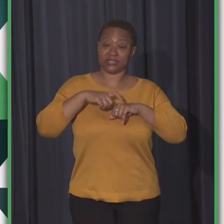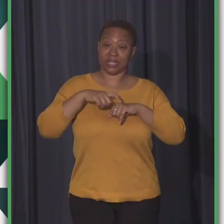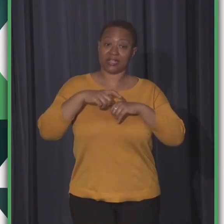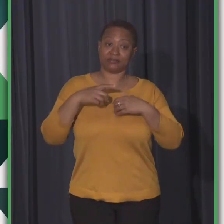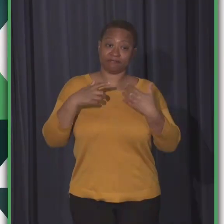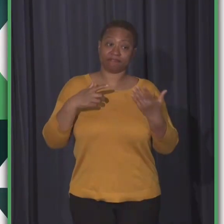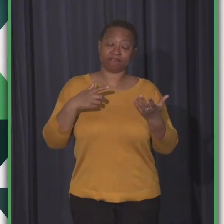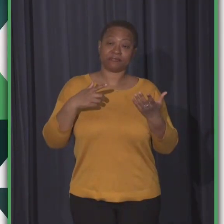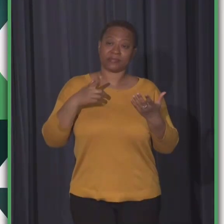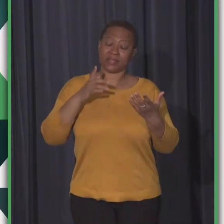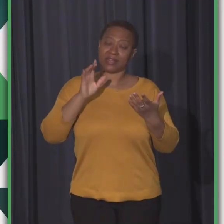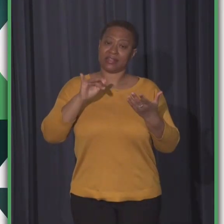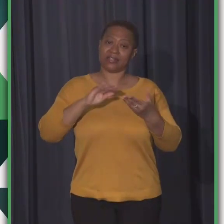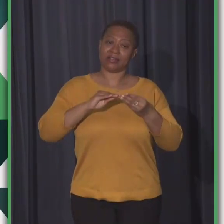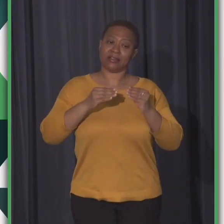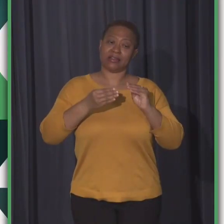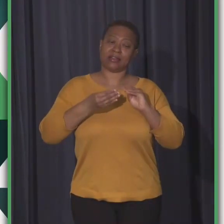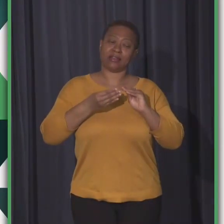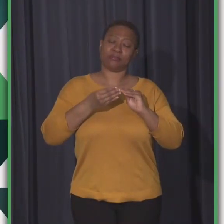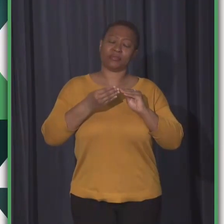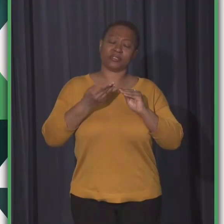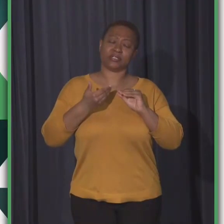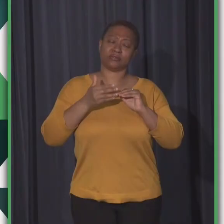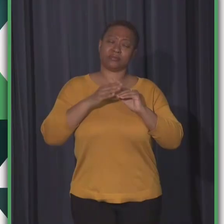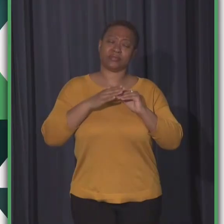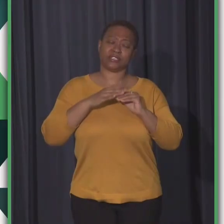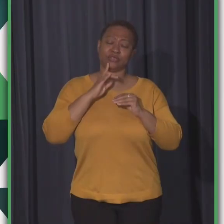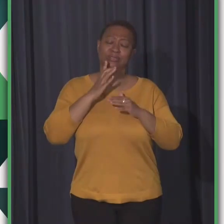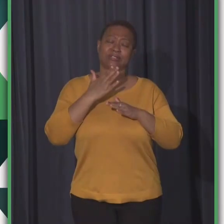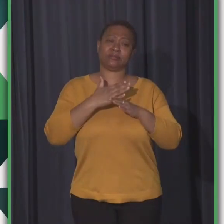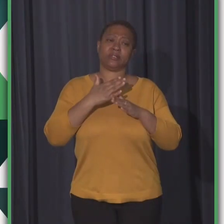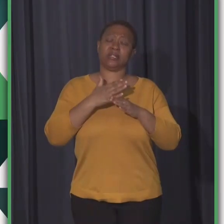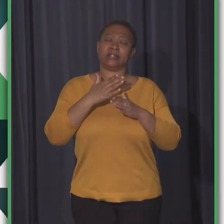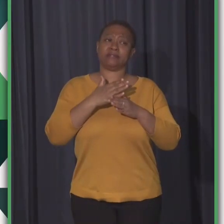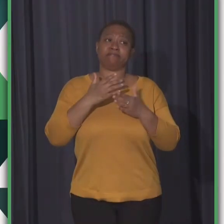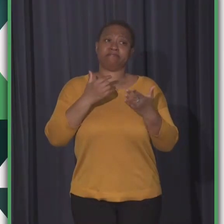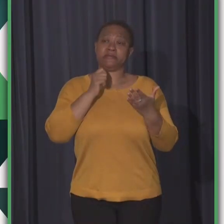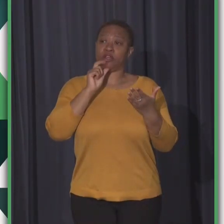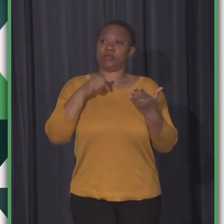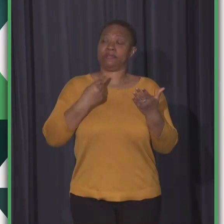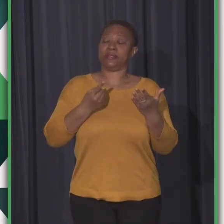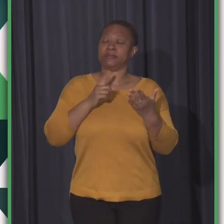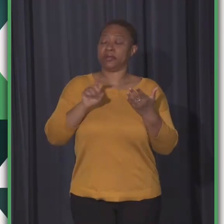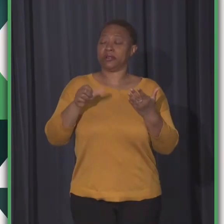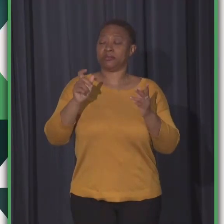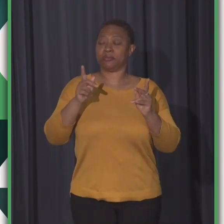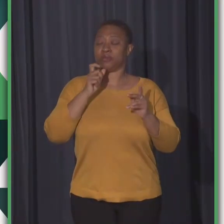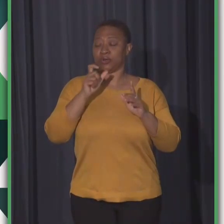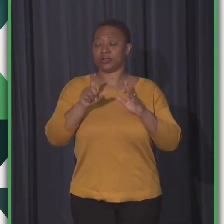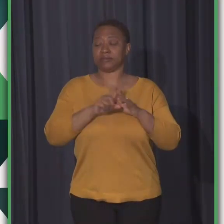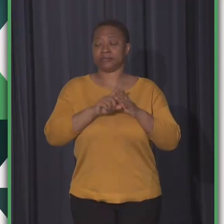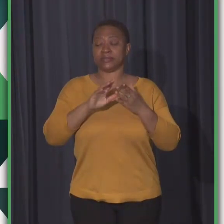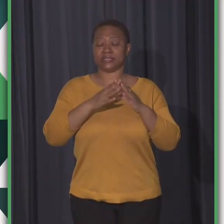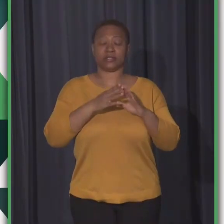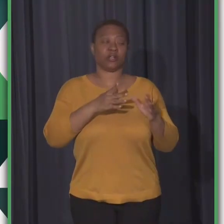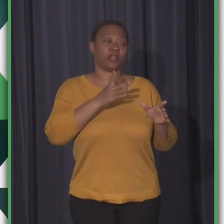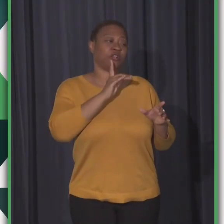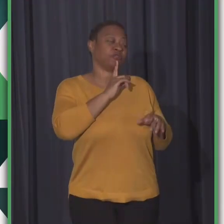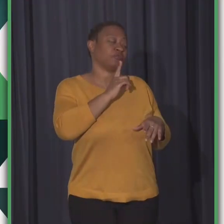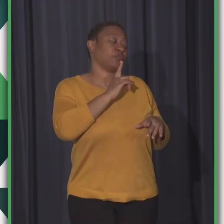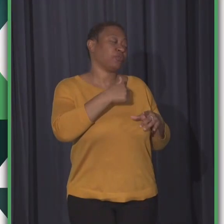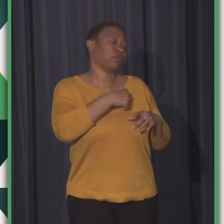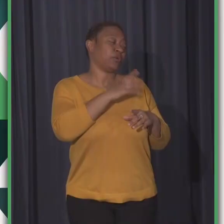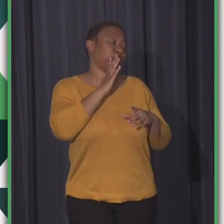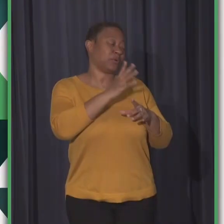of disturbing, not just for me, but for certainly people who come into the city. Absolutely, we can certainly get a report of that nature to